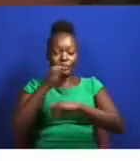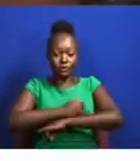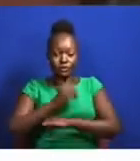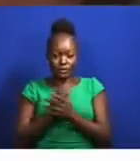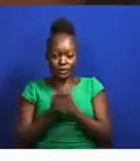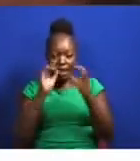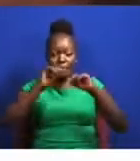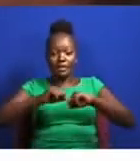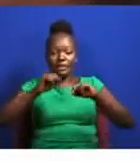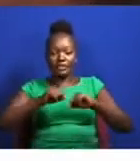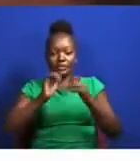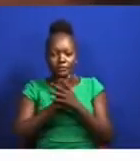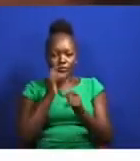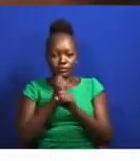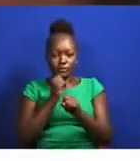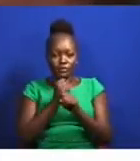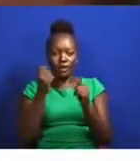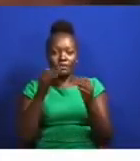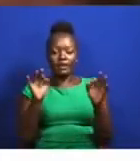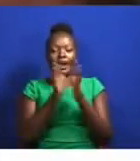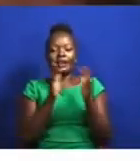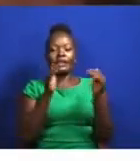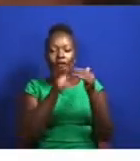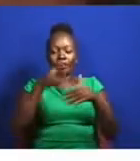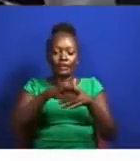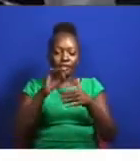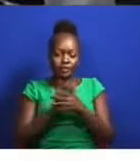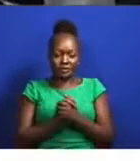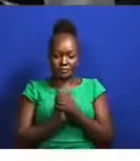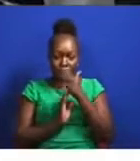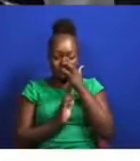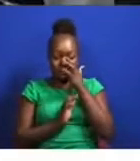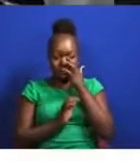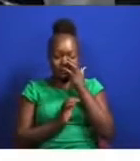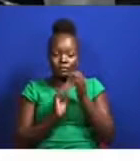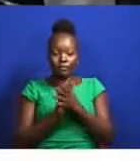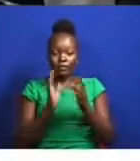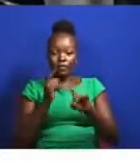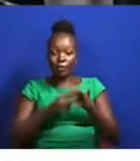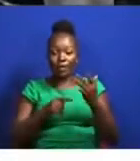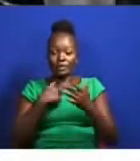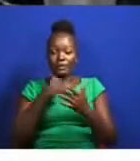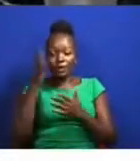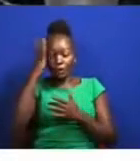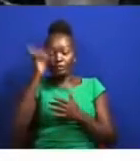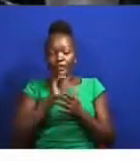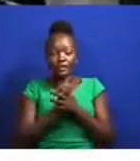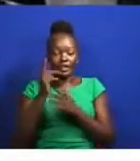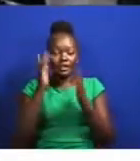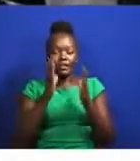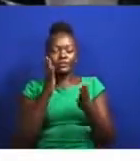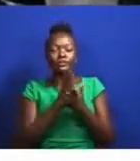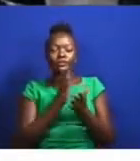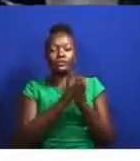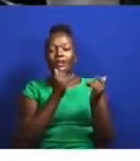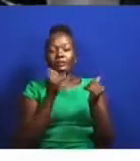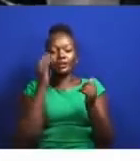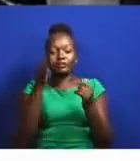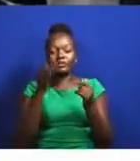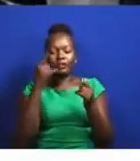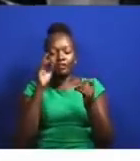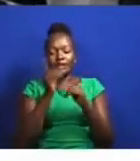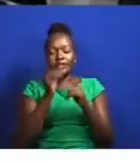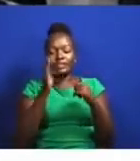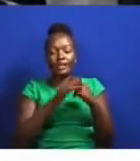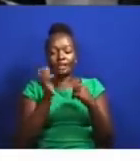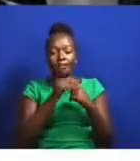institution's ability to conduct free and fair elections. From what I know, Kenyans are really looking forward to 9th of